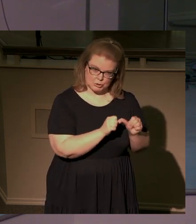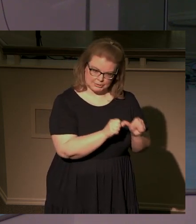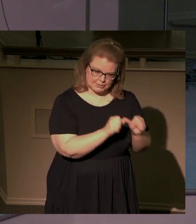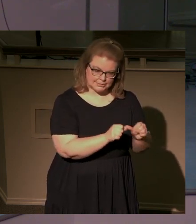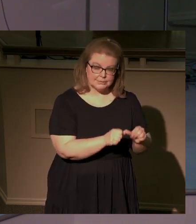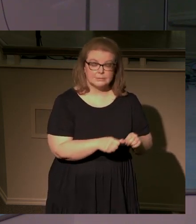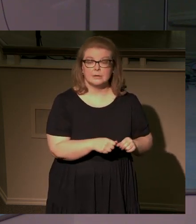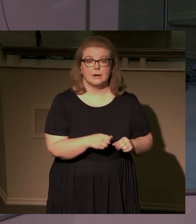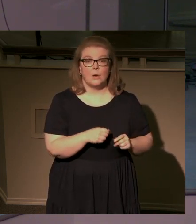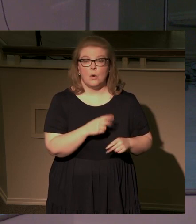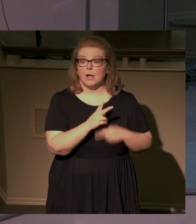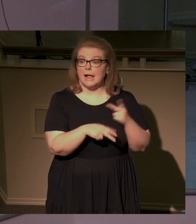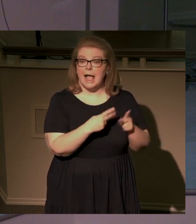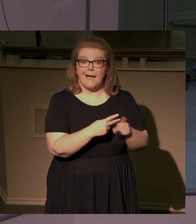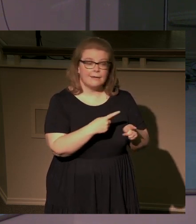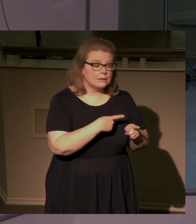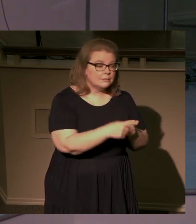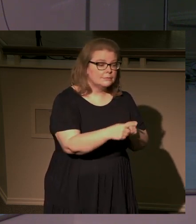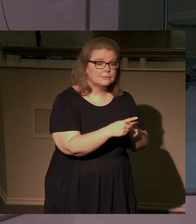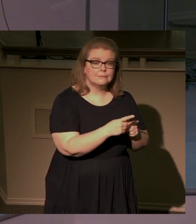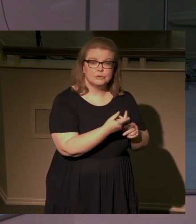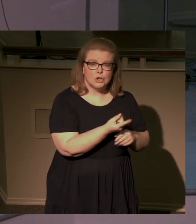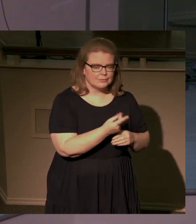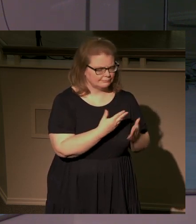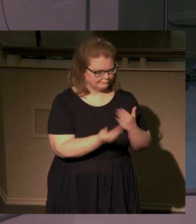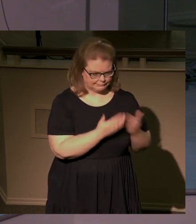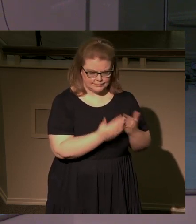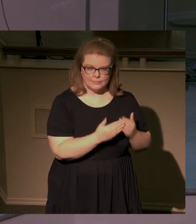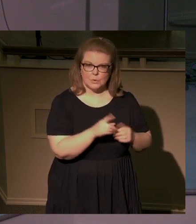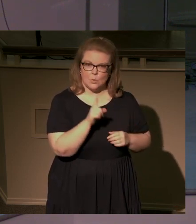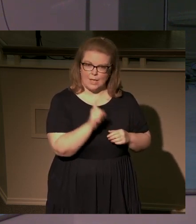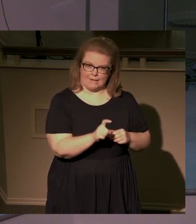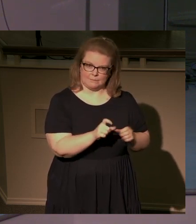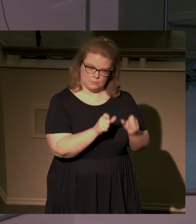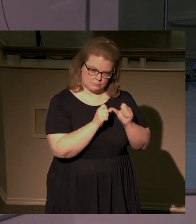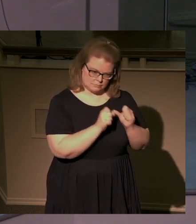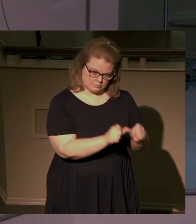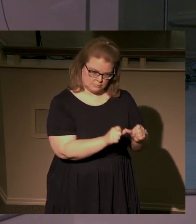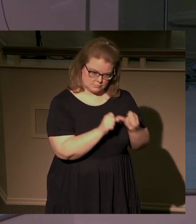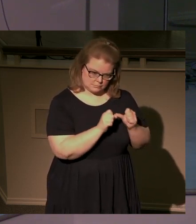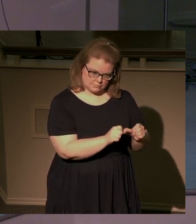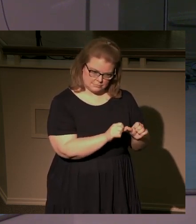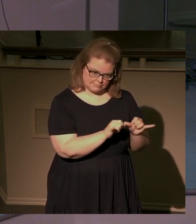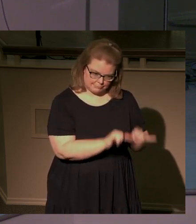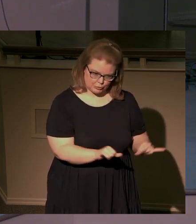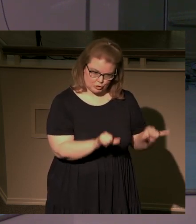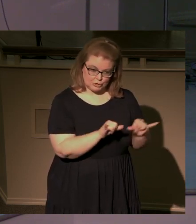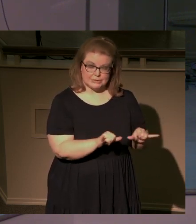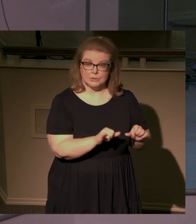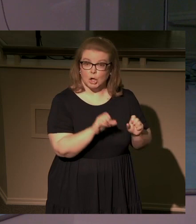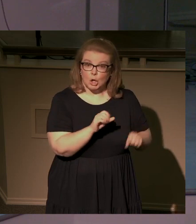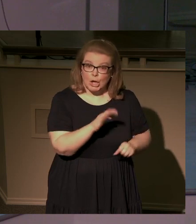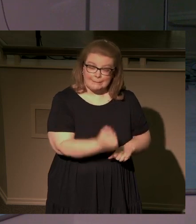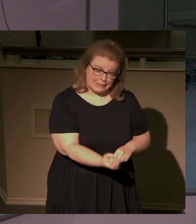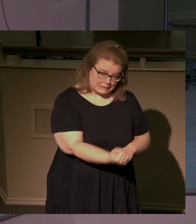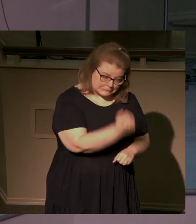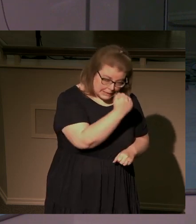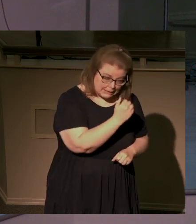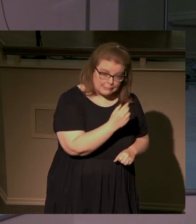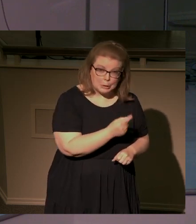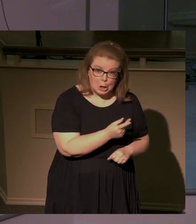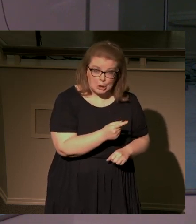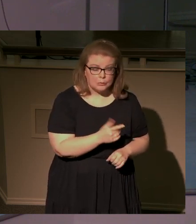breed of dog you have, you're going to have to persist. It can be a dumb dog, it can be a smart